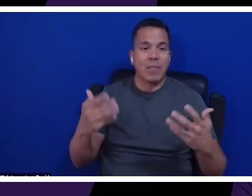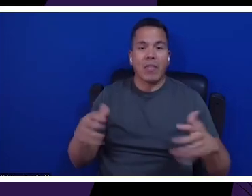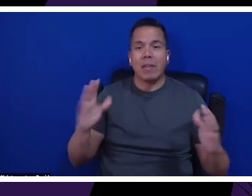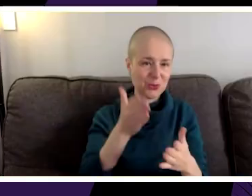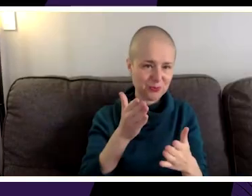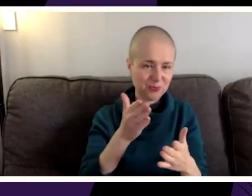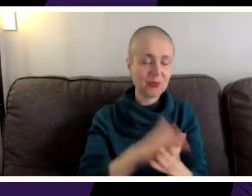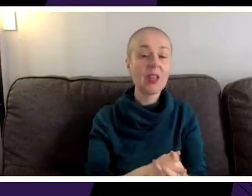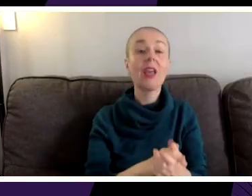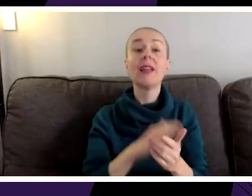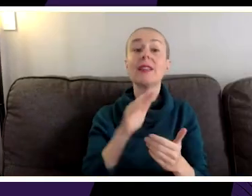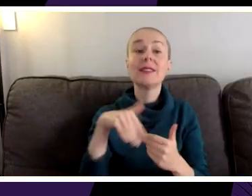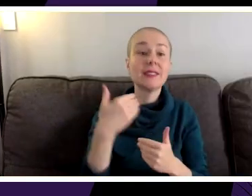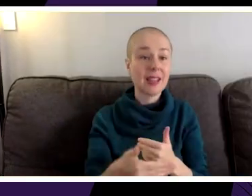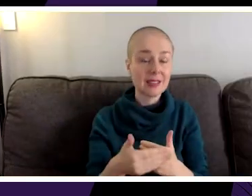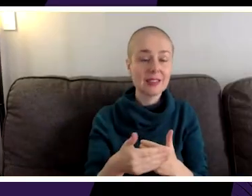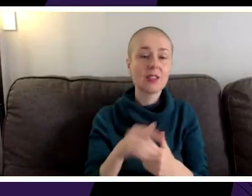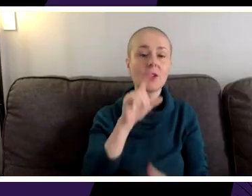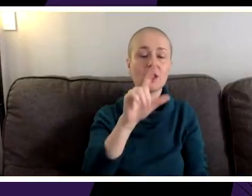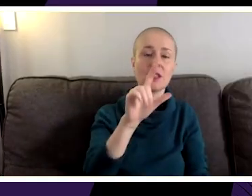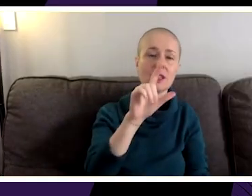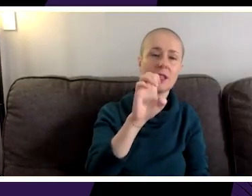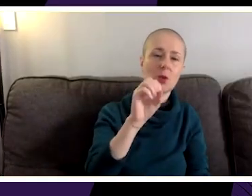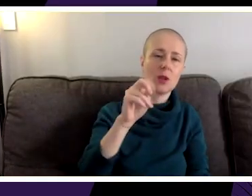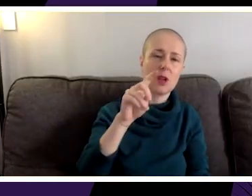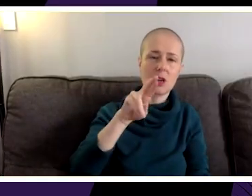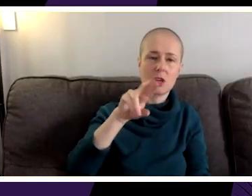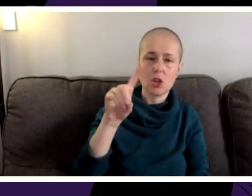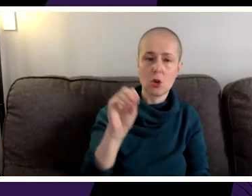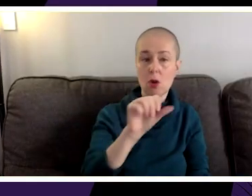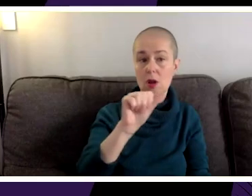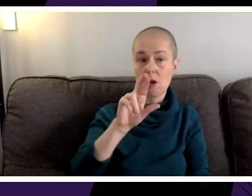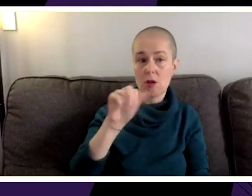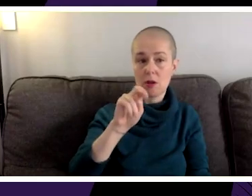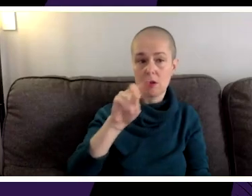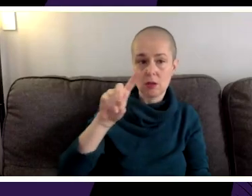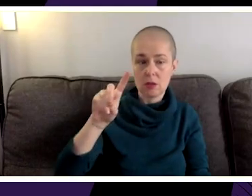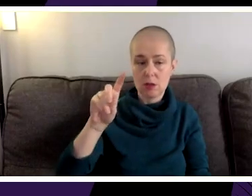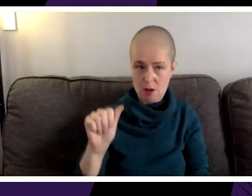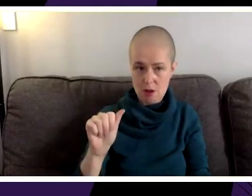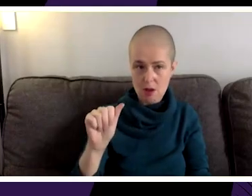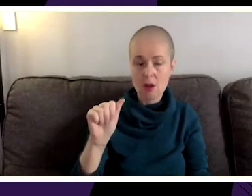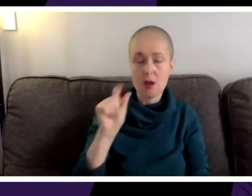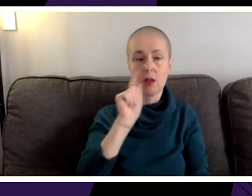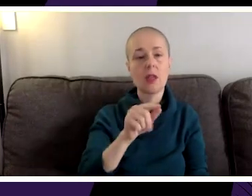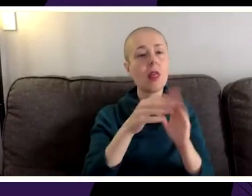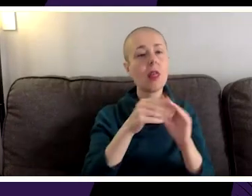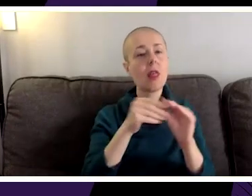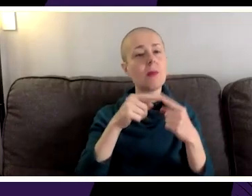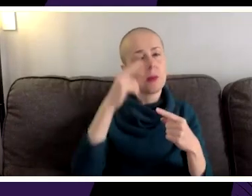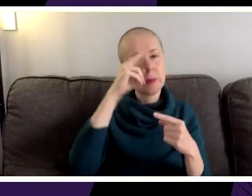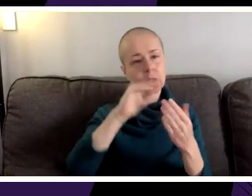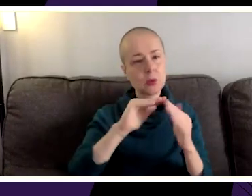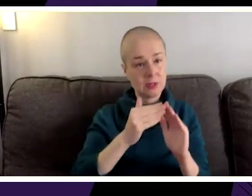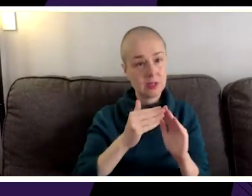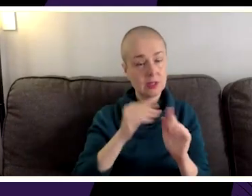you, everyone. Next up is Leonardo Aranda, who will share with us a little bit about the history of Mexico City and its